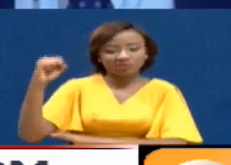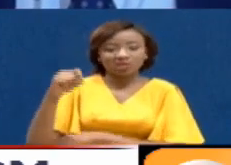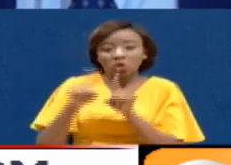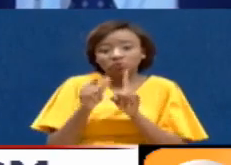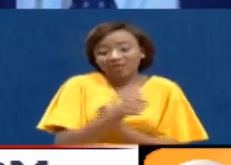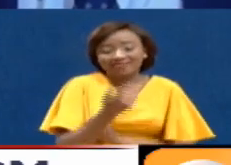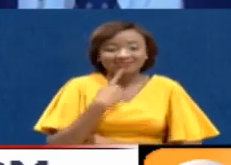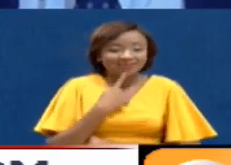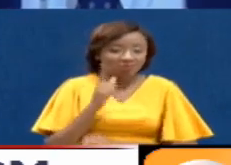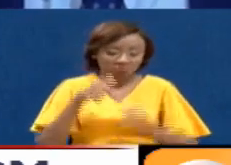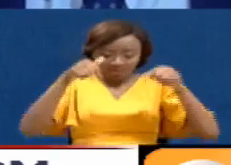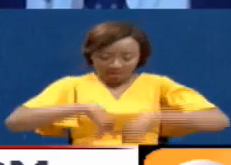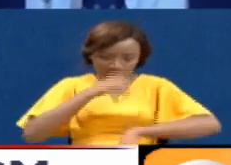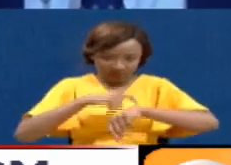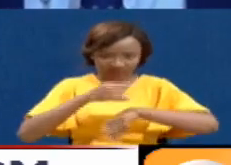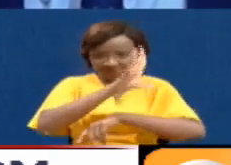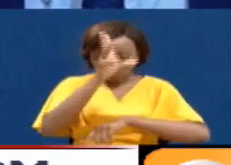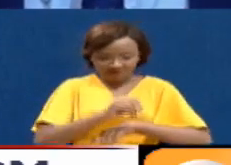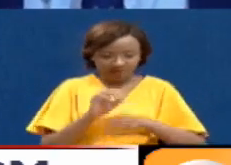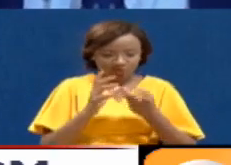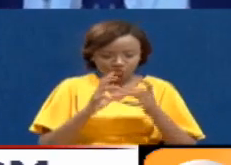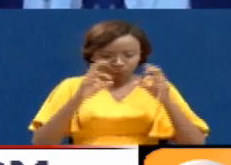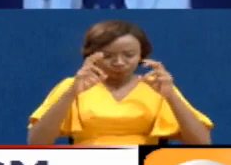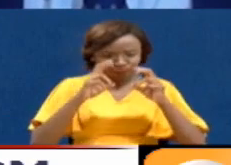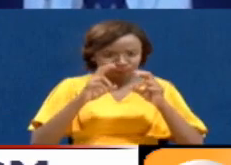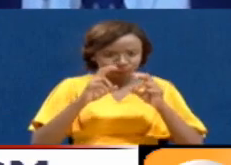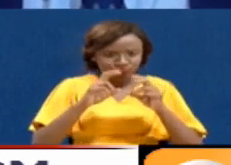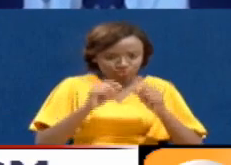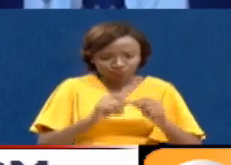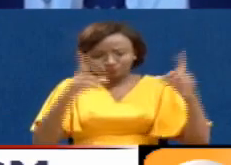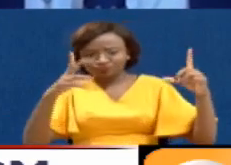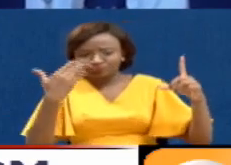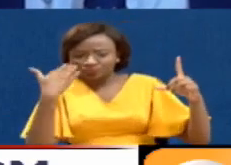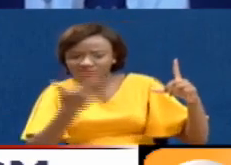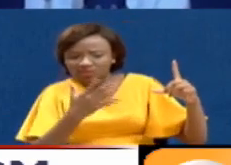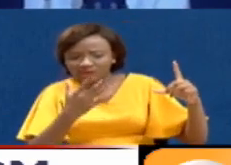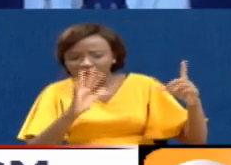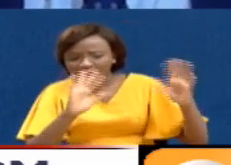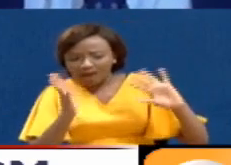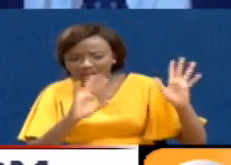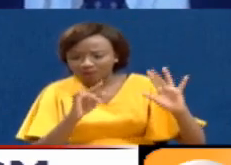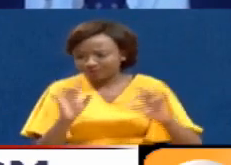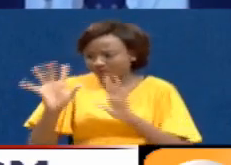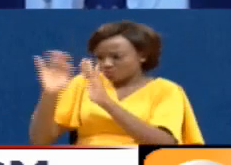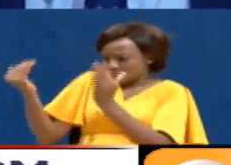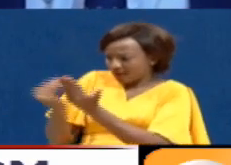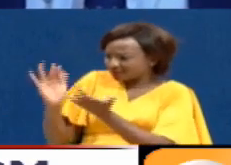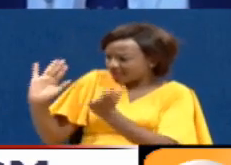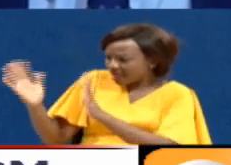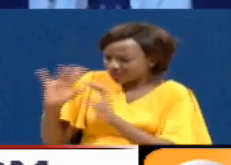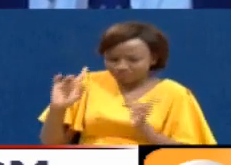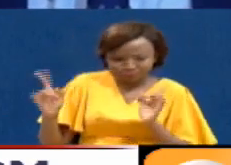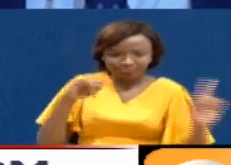who say it is now time for Africa to look differently at how it trades with the rest of the world. Very optimistic views. Do you